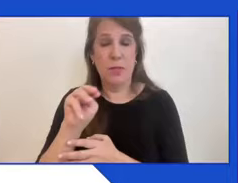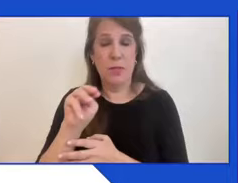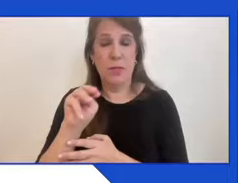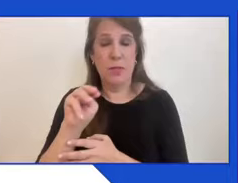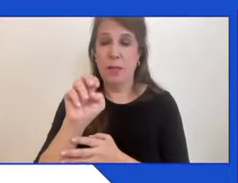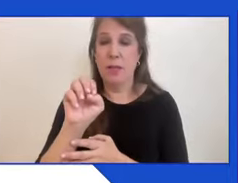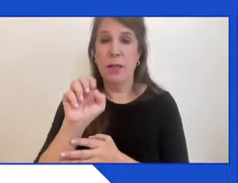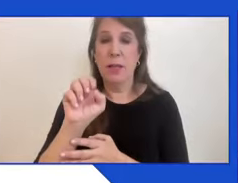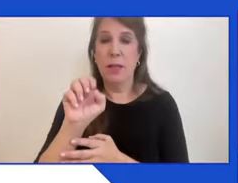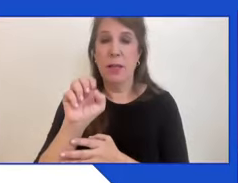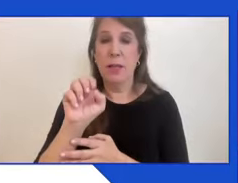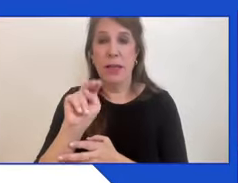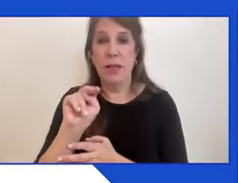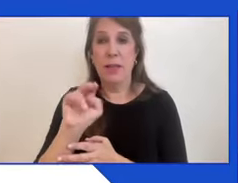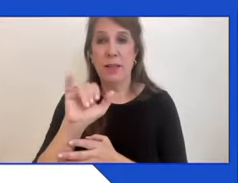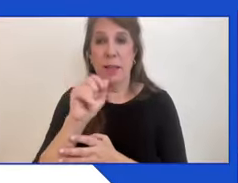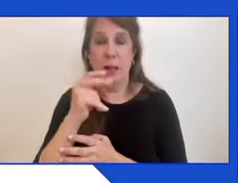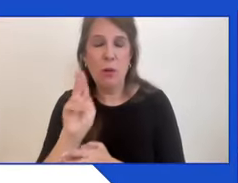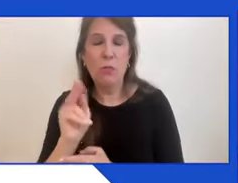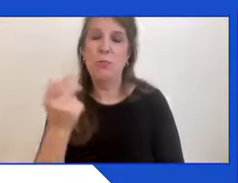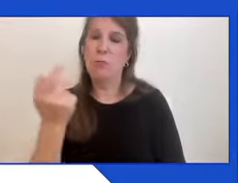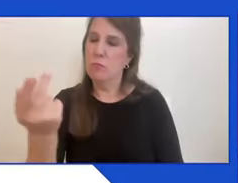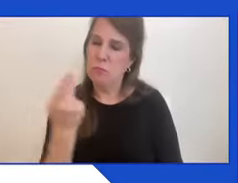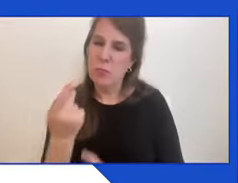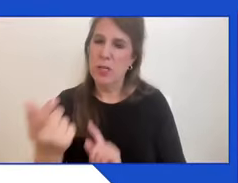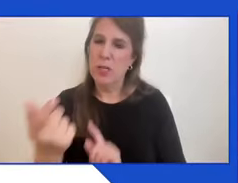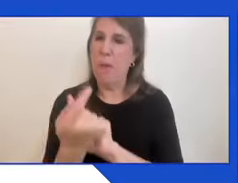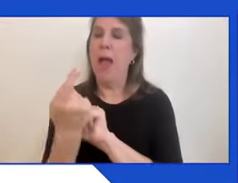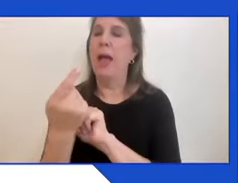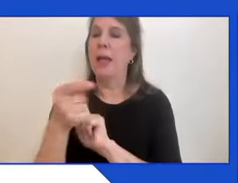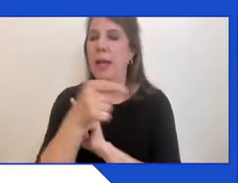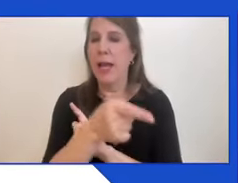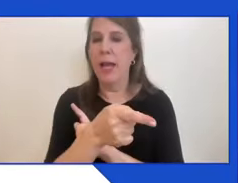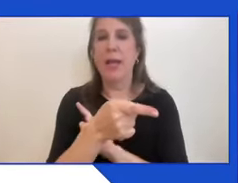as well as opposition leader Lapid.